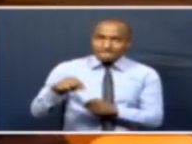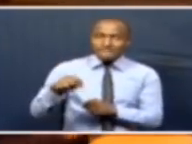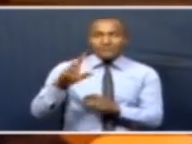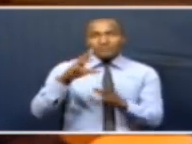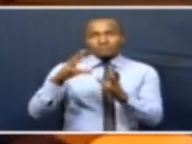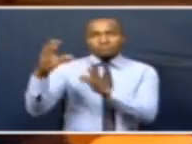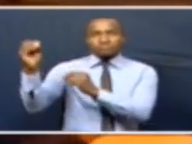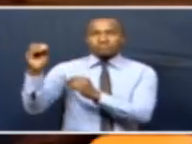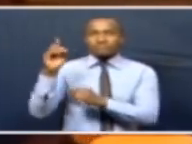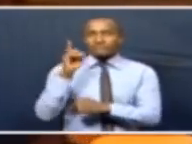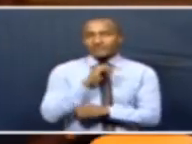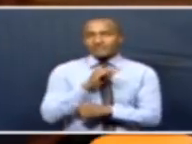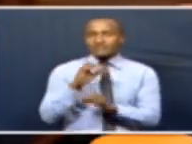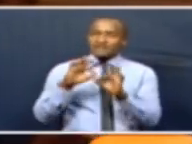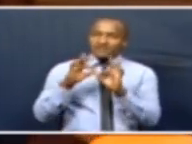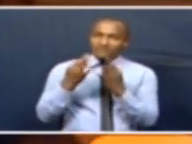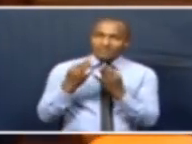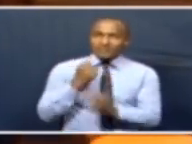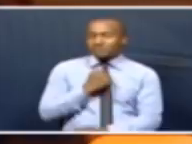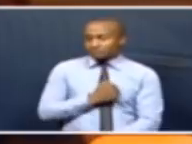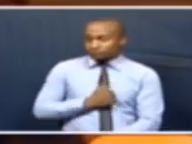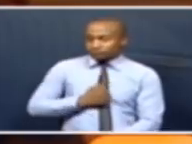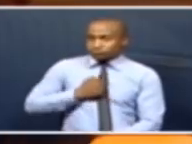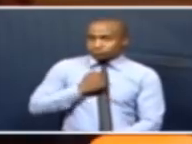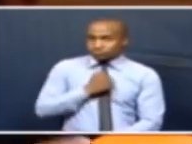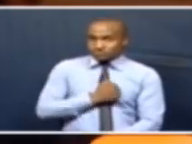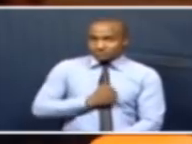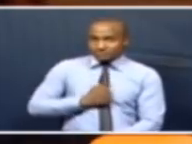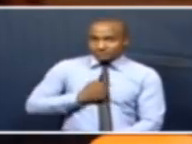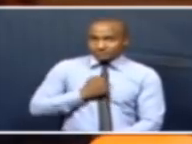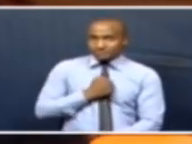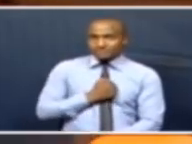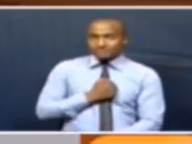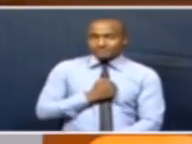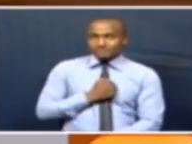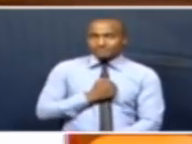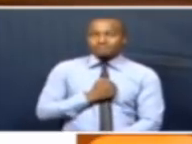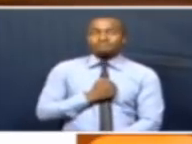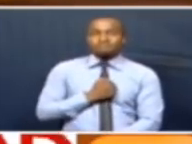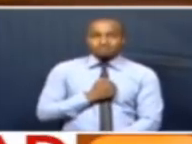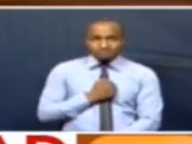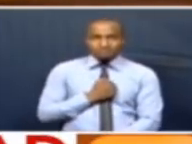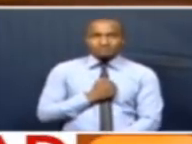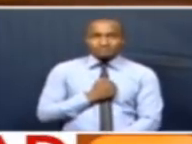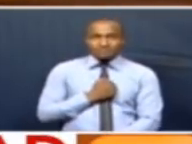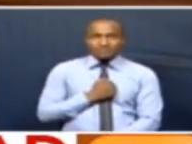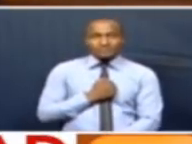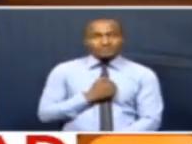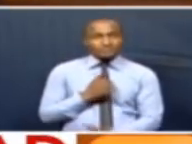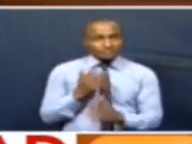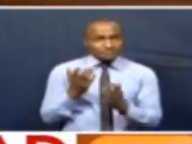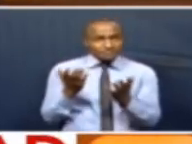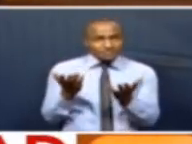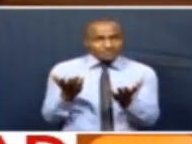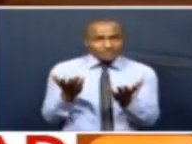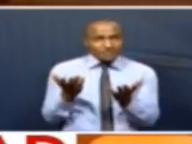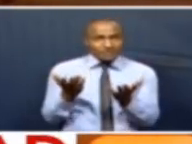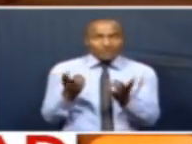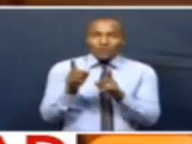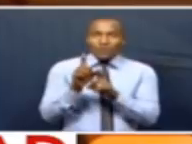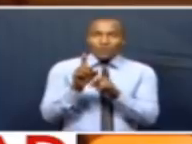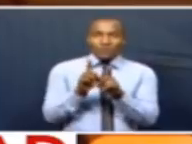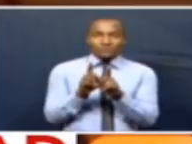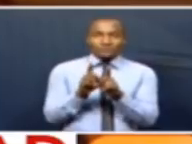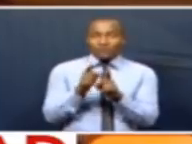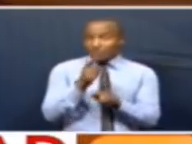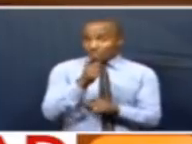consoling with family and friends of the late veteran politician. This is what we know so far, Hussein, is that as is public